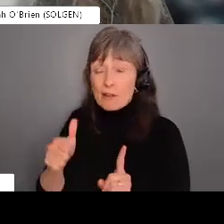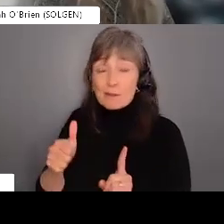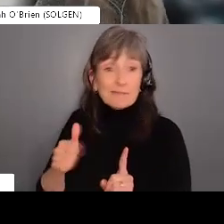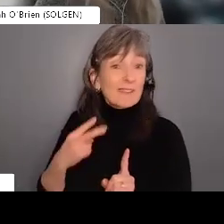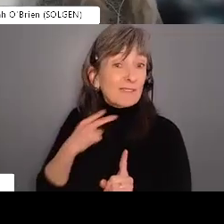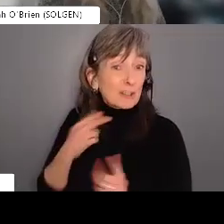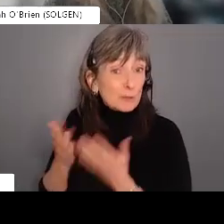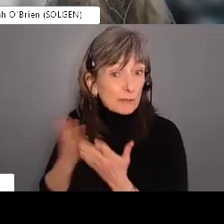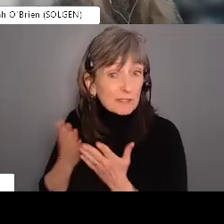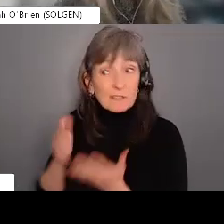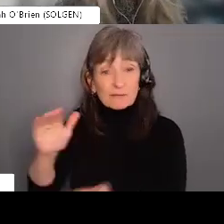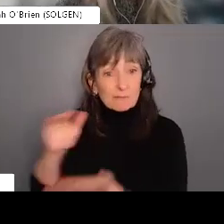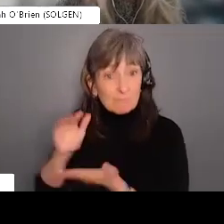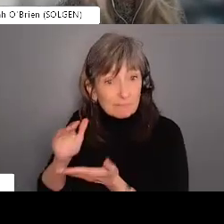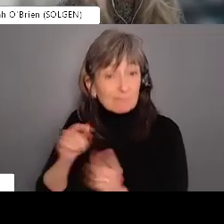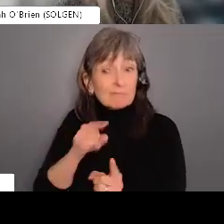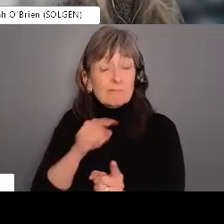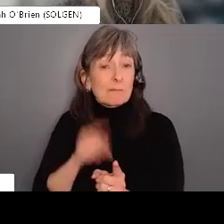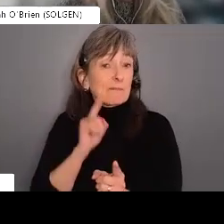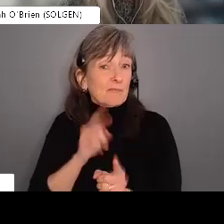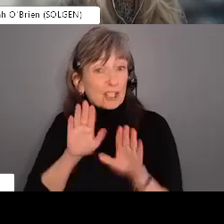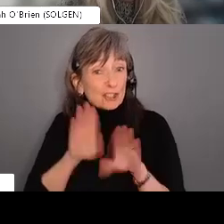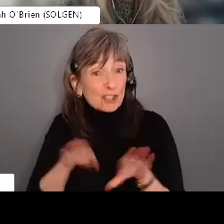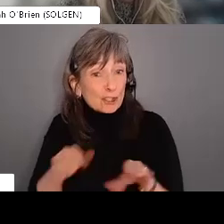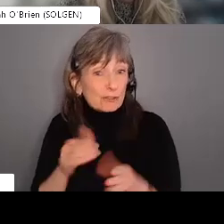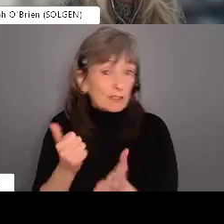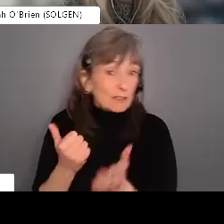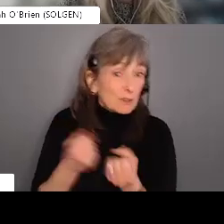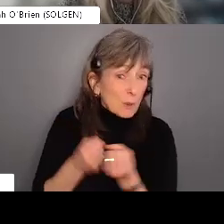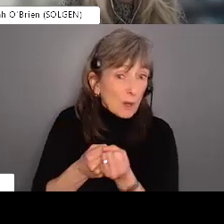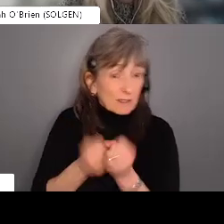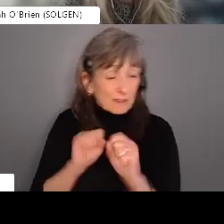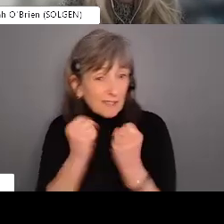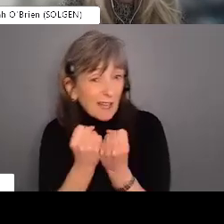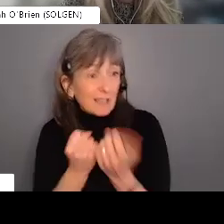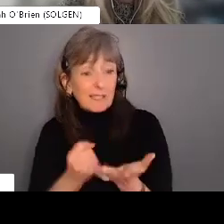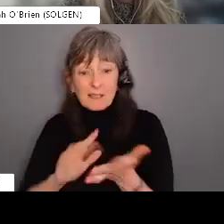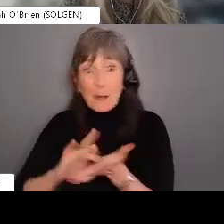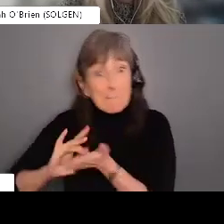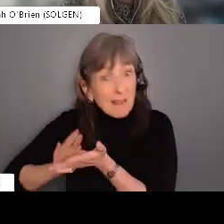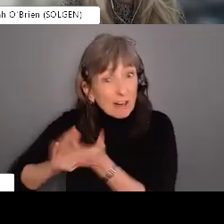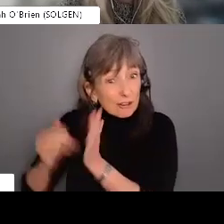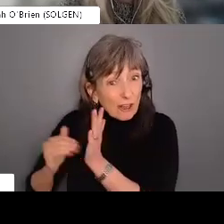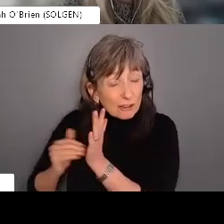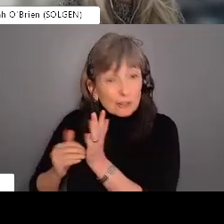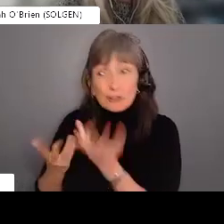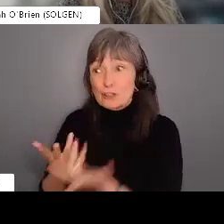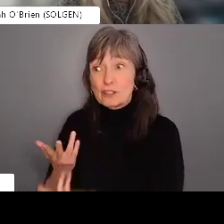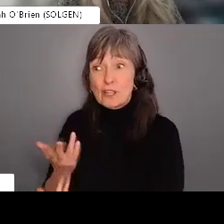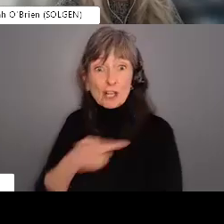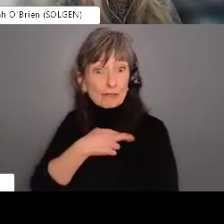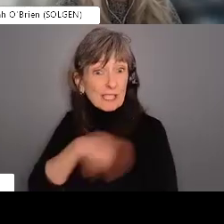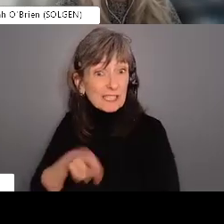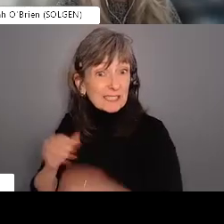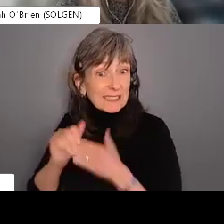services, children's aid societies, medical records, clergy. If there's family documents, we have